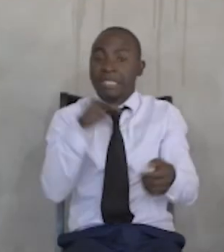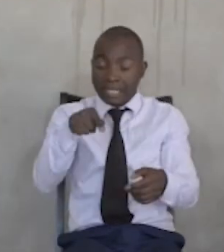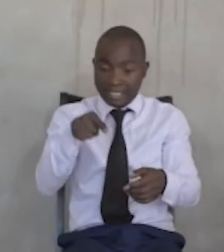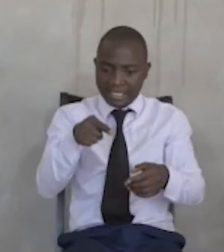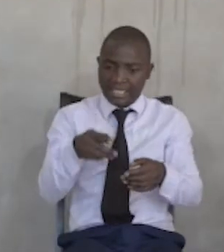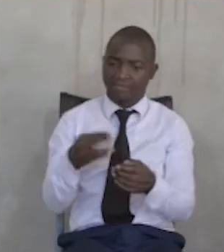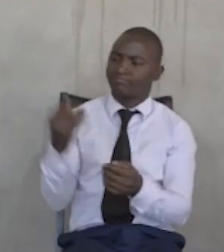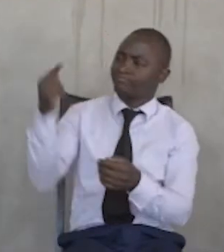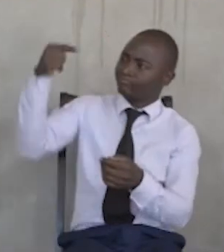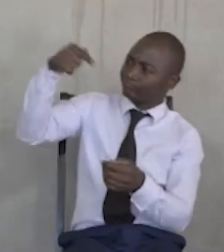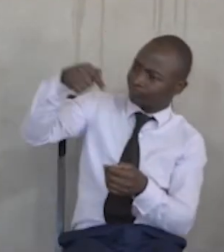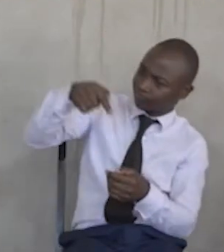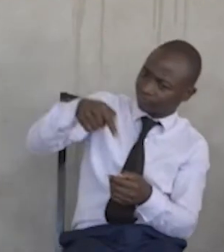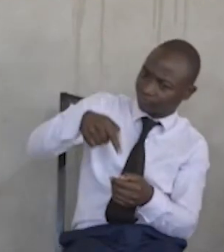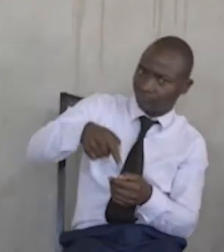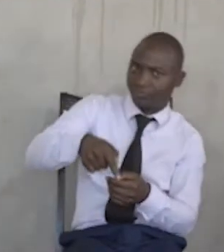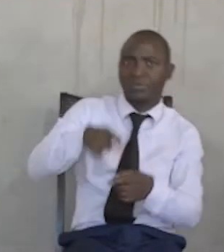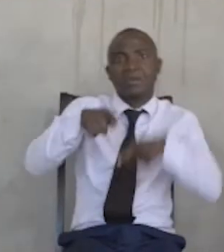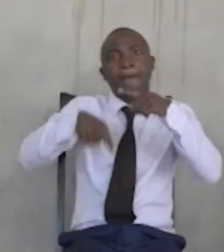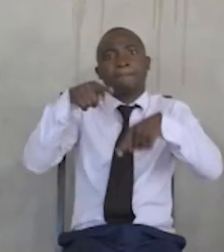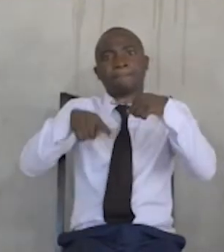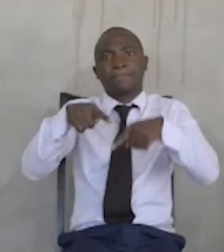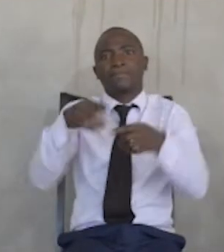parents to the offsprings.